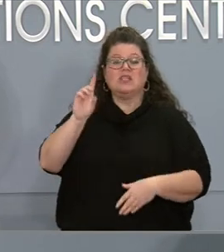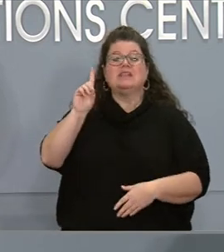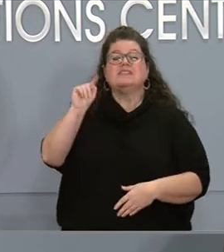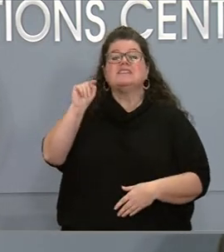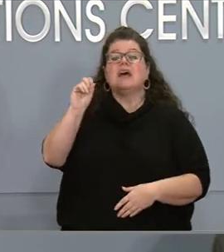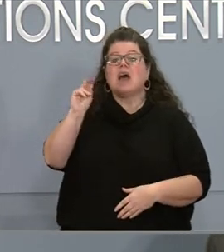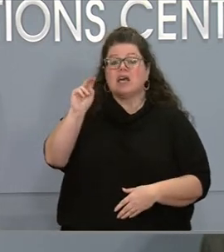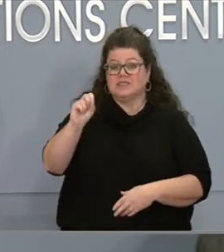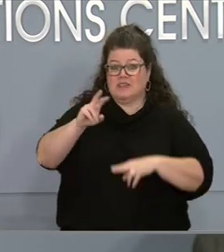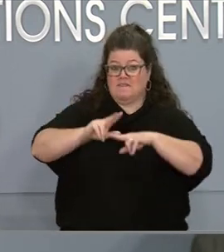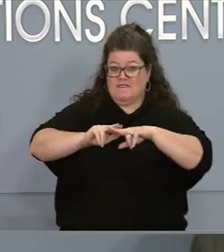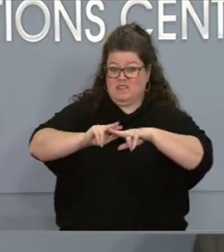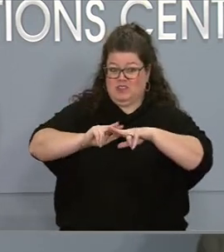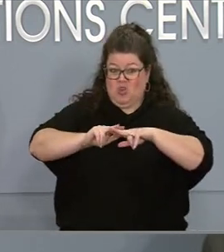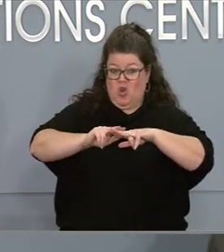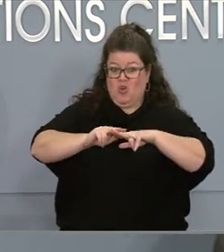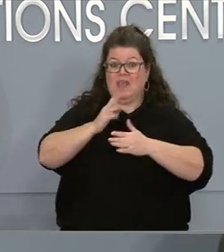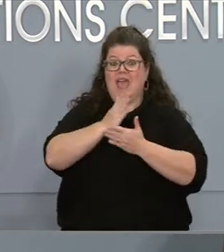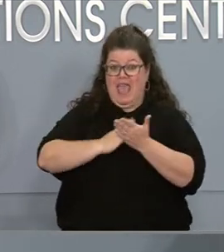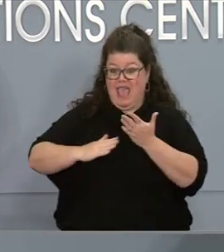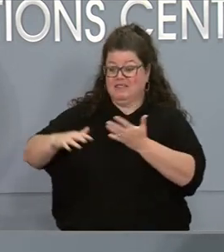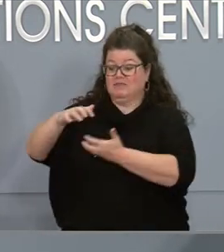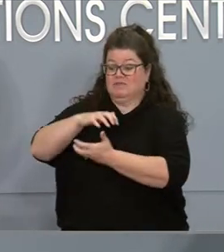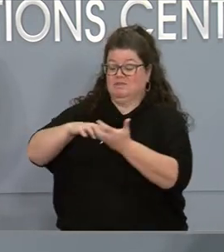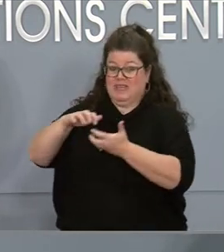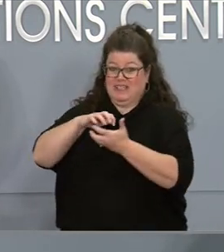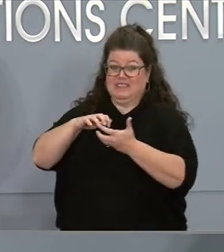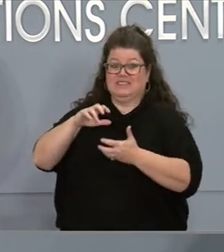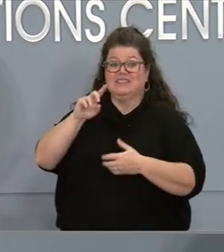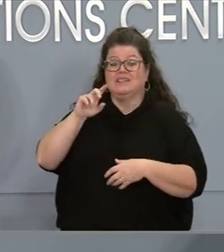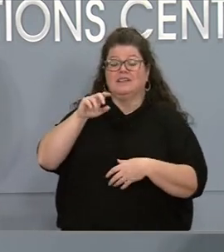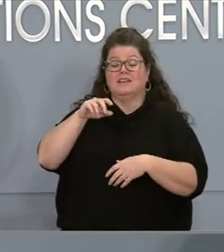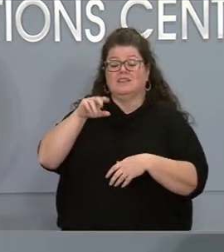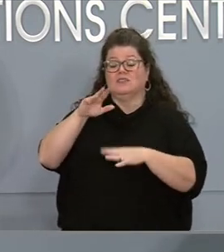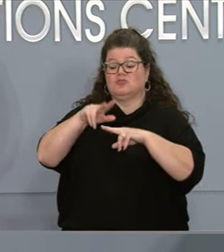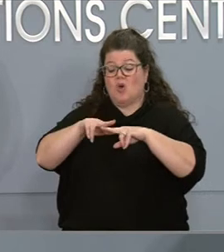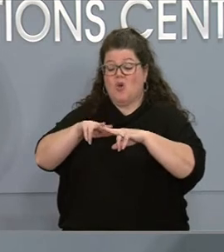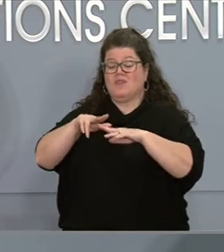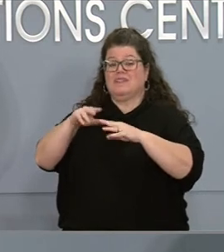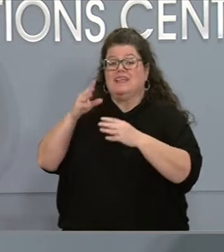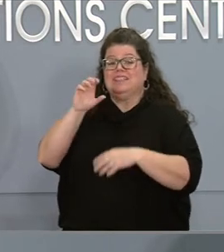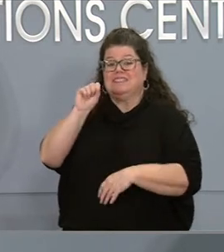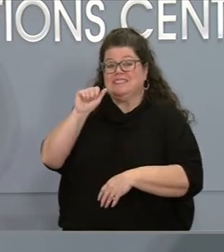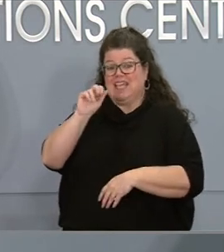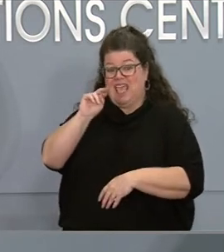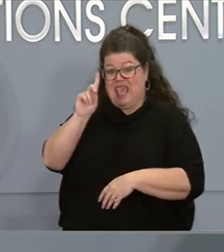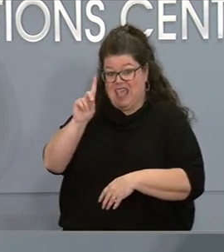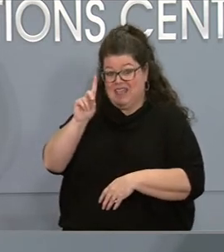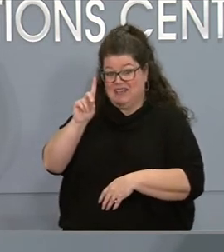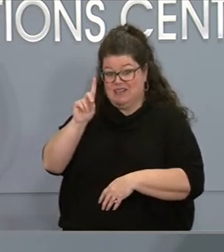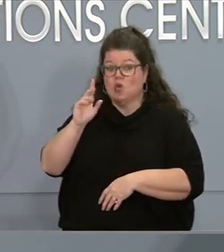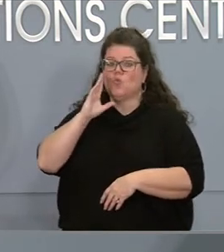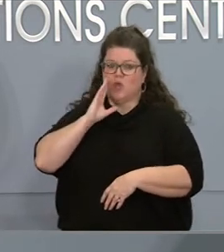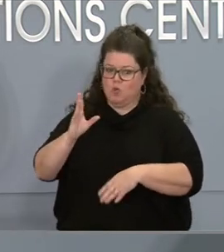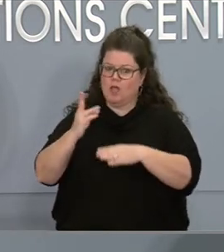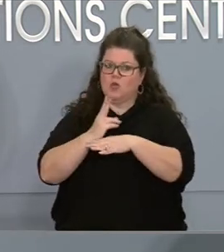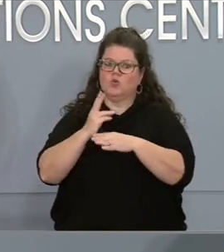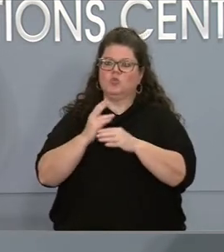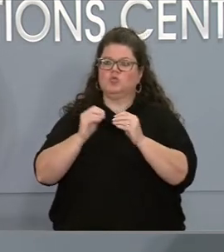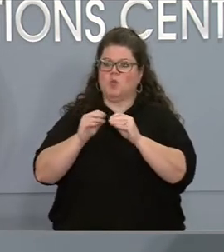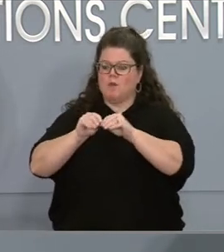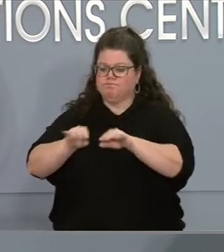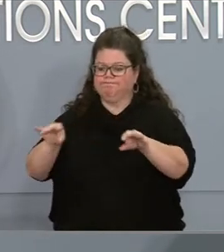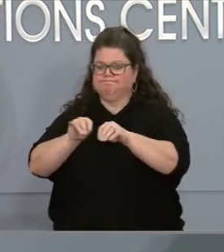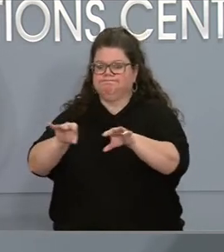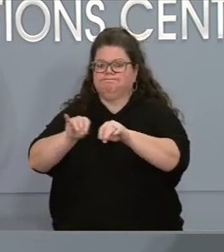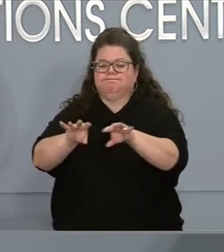almost 200 tons of a mixture of salt and sand to de-ice our roads. Those numbers obviously are going to increase throughout the day and